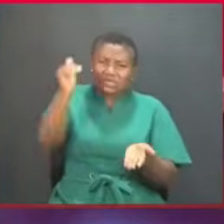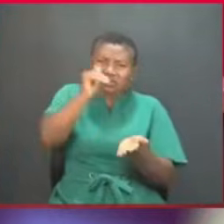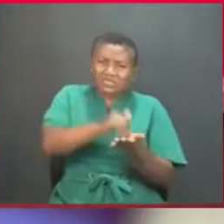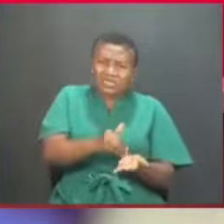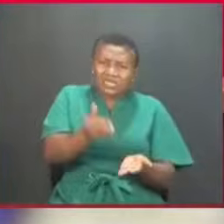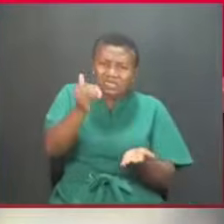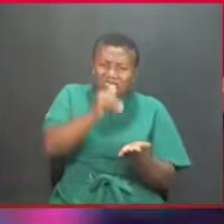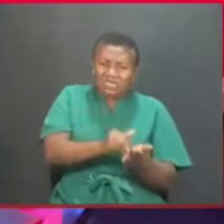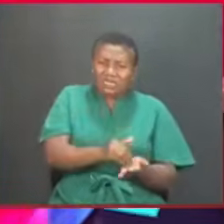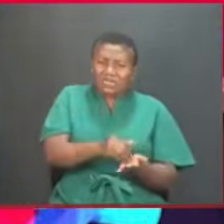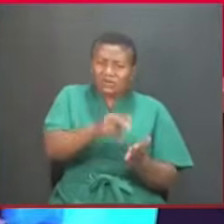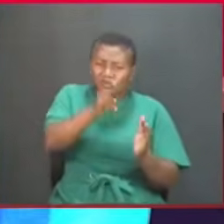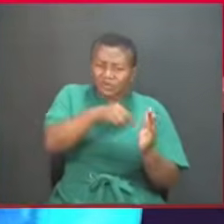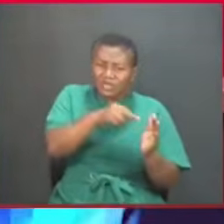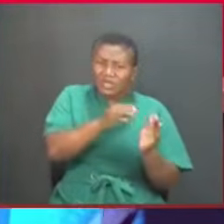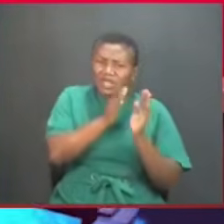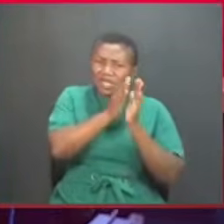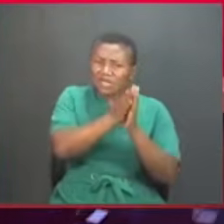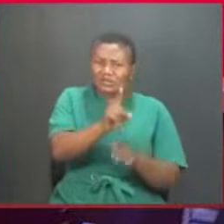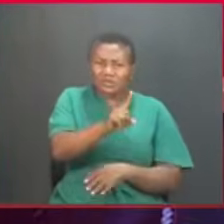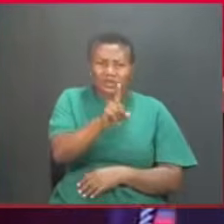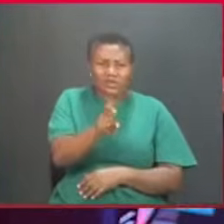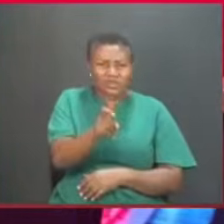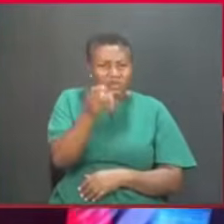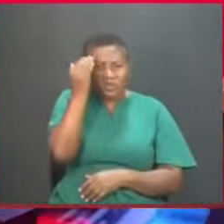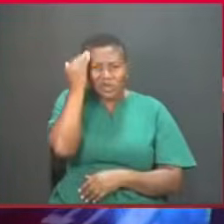questions. Why?